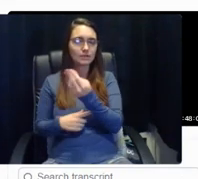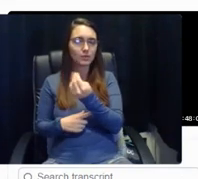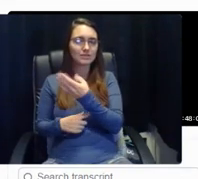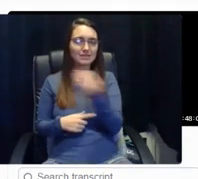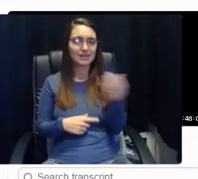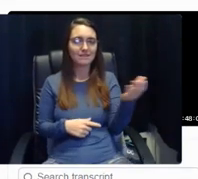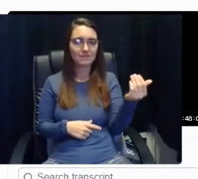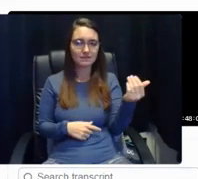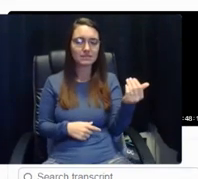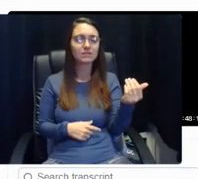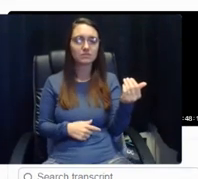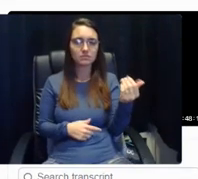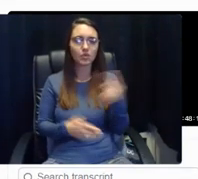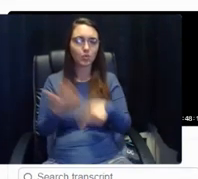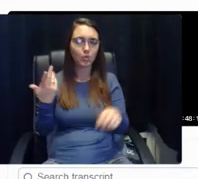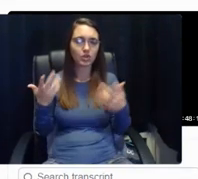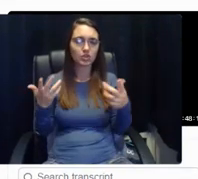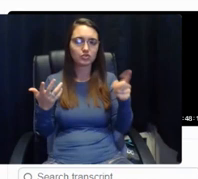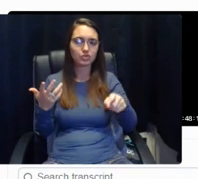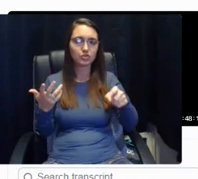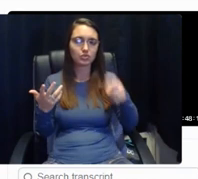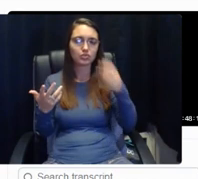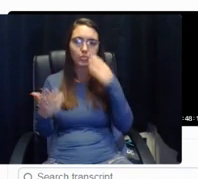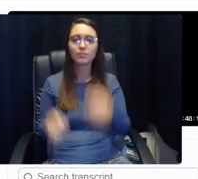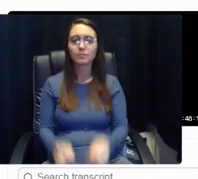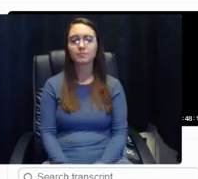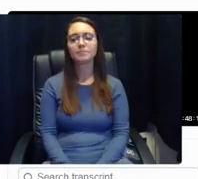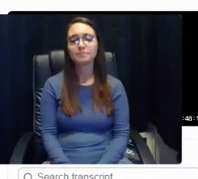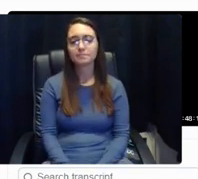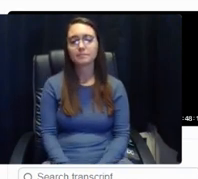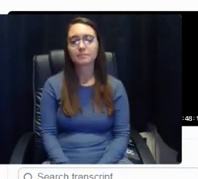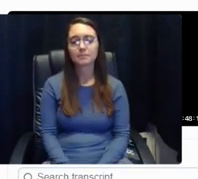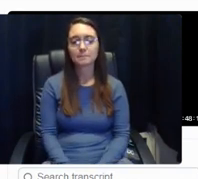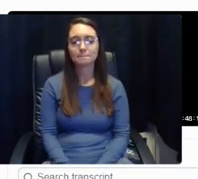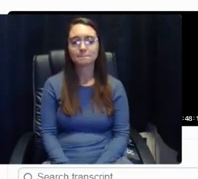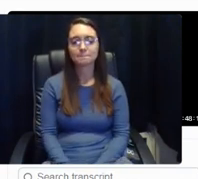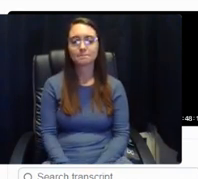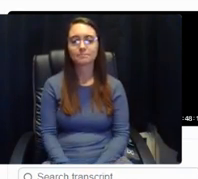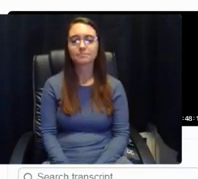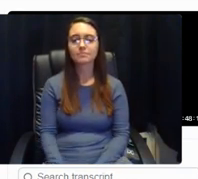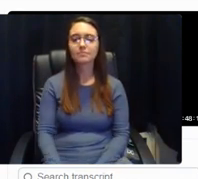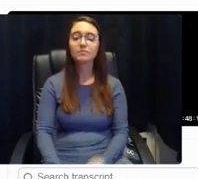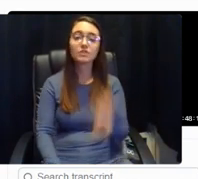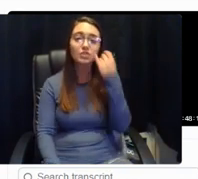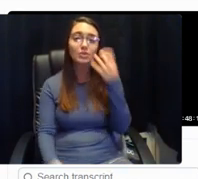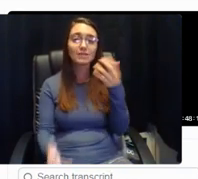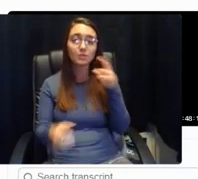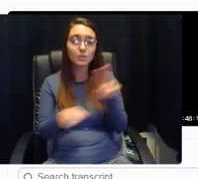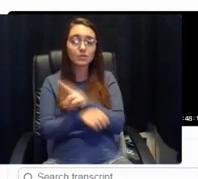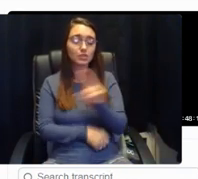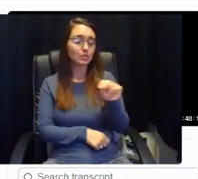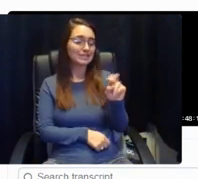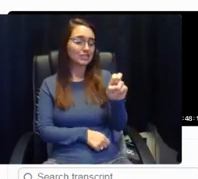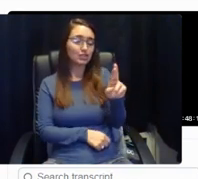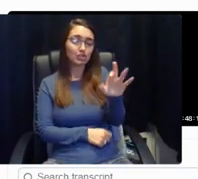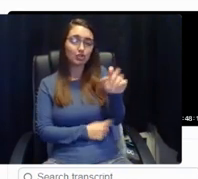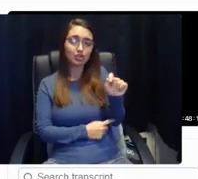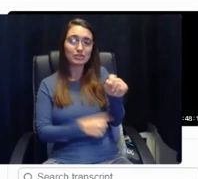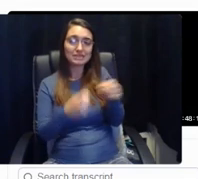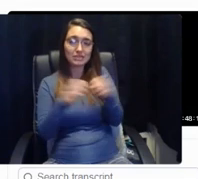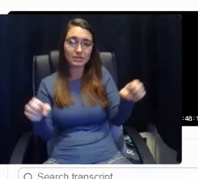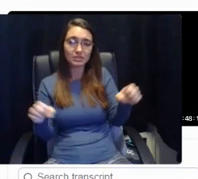and 15 learning in this case. Whenever you want to use your Nernst equation, you always